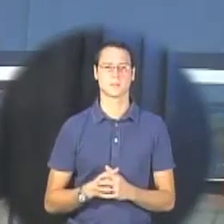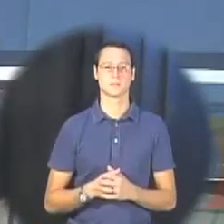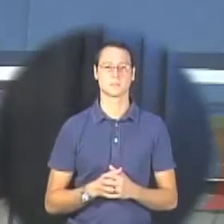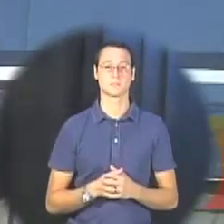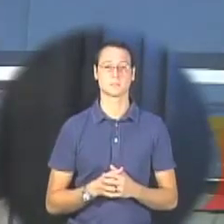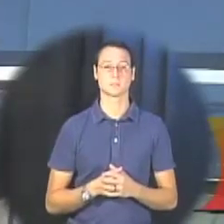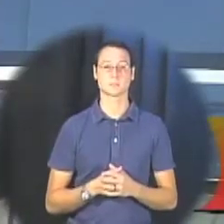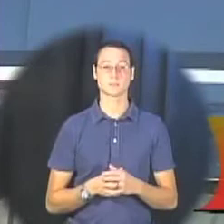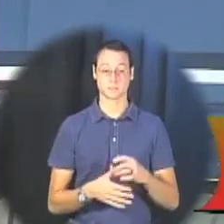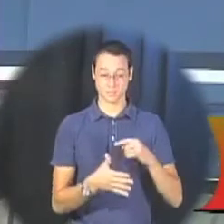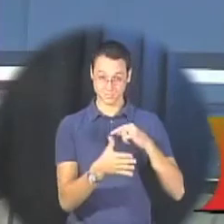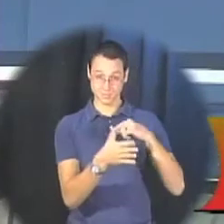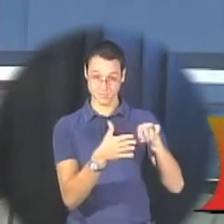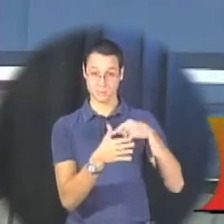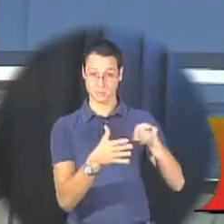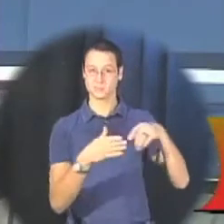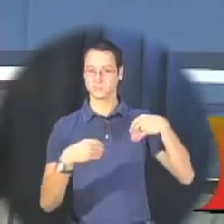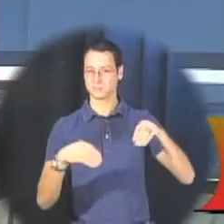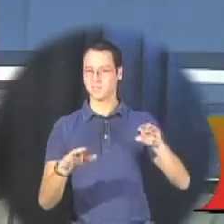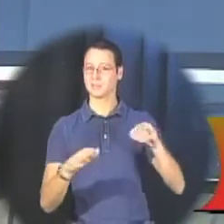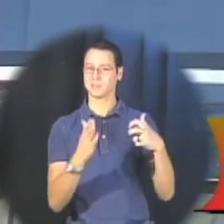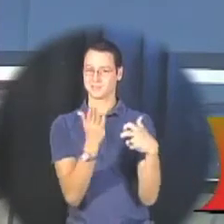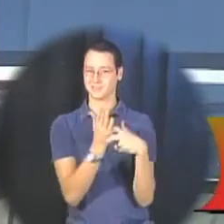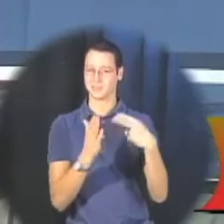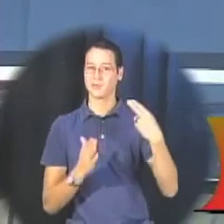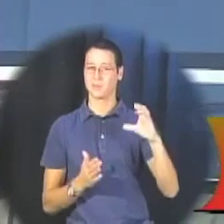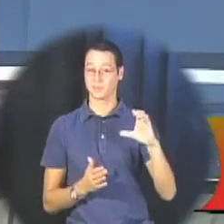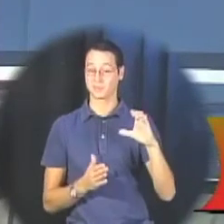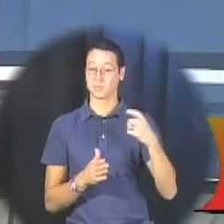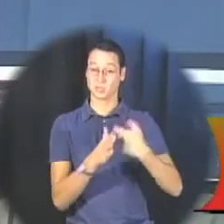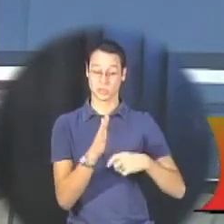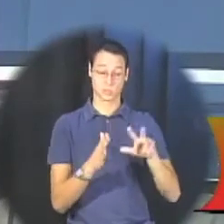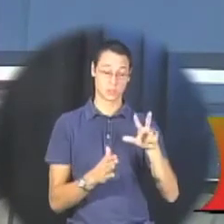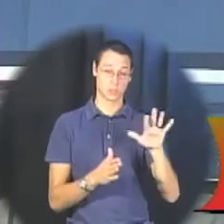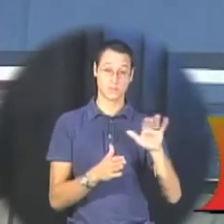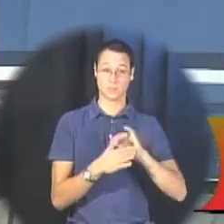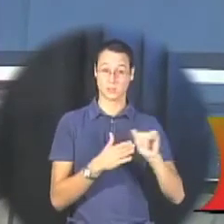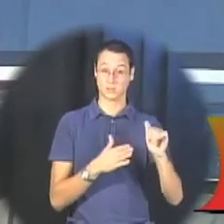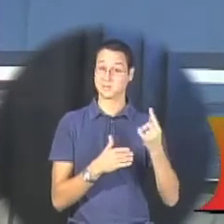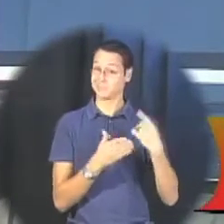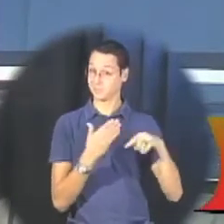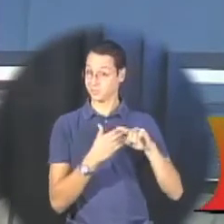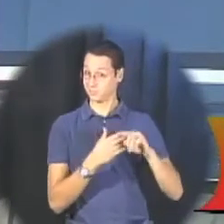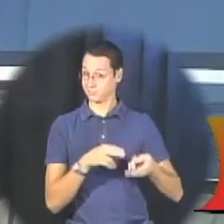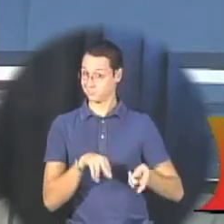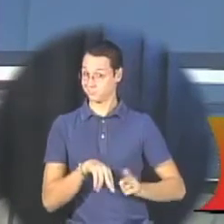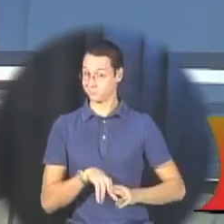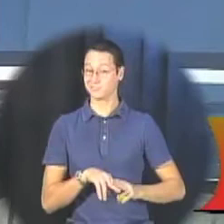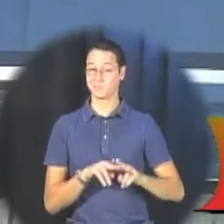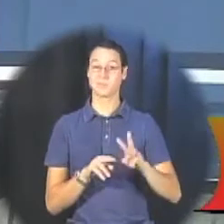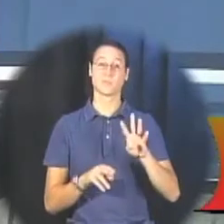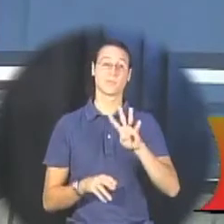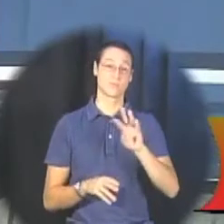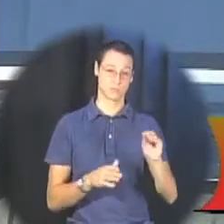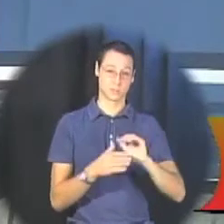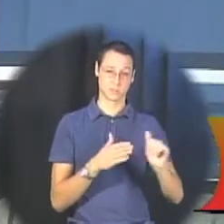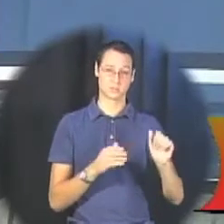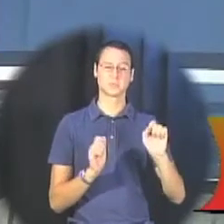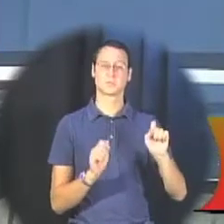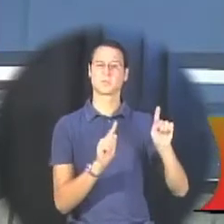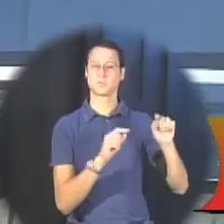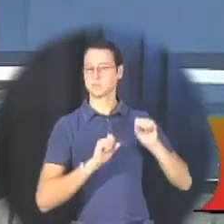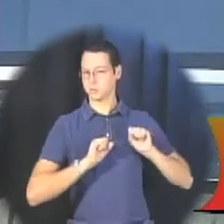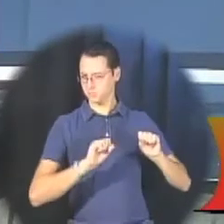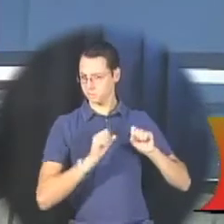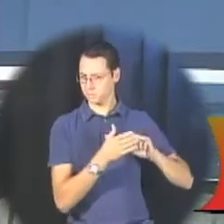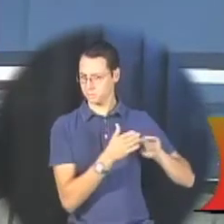Homecoming ticket sales are being held this week for $35 and next week will increase to $40. You can pay cash or a check in the gym or by credit card online. To